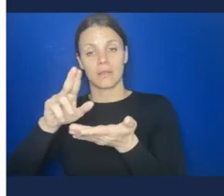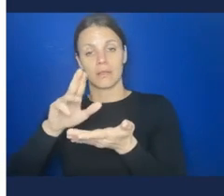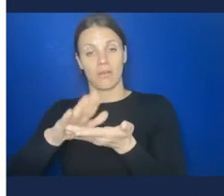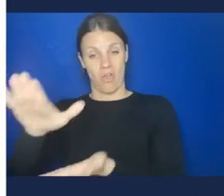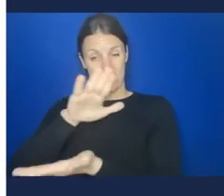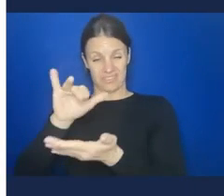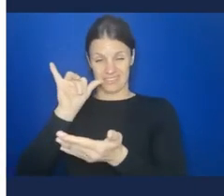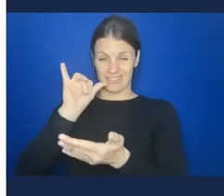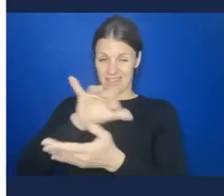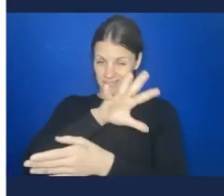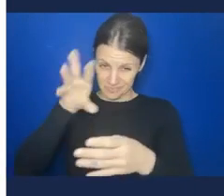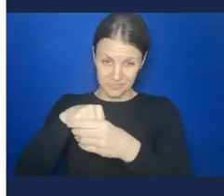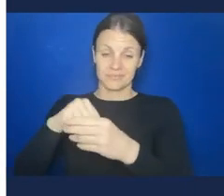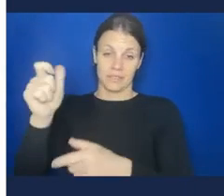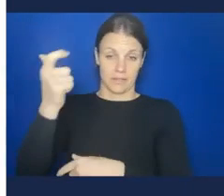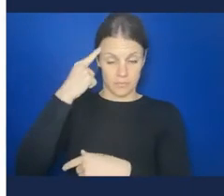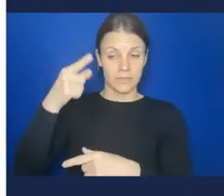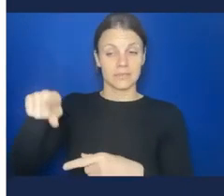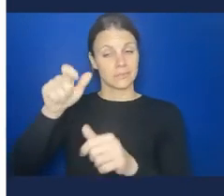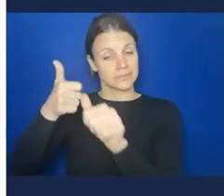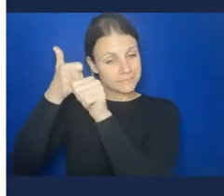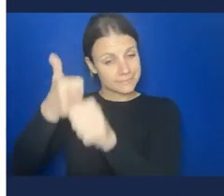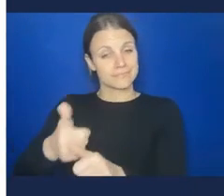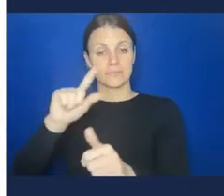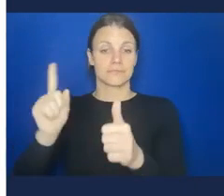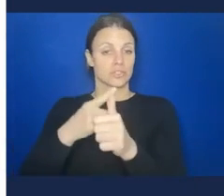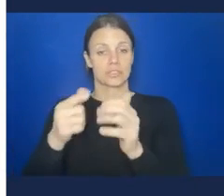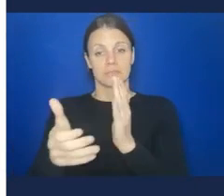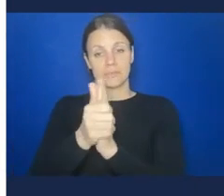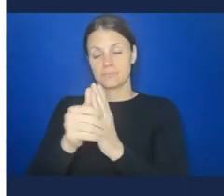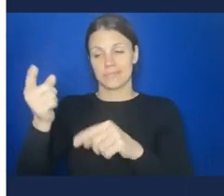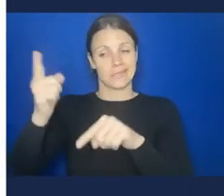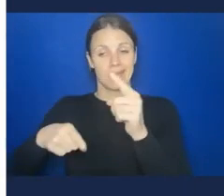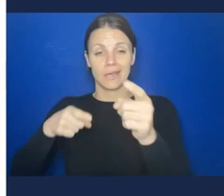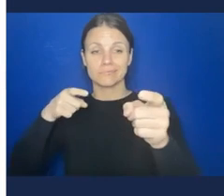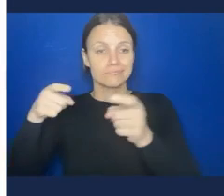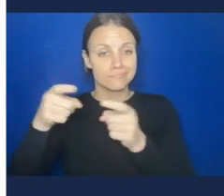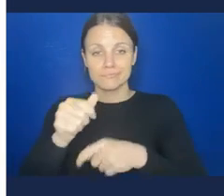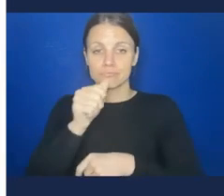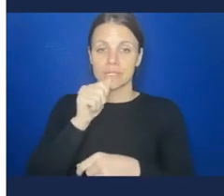by the First Amendment to refrain from regulating private speech.